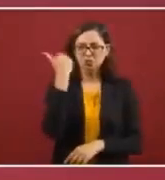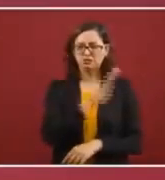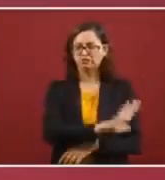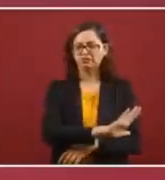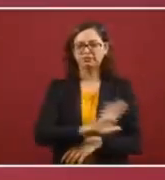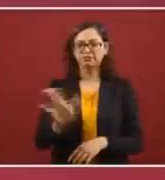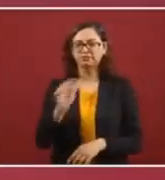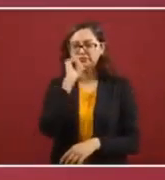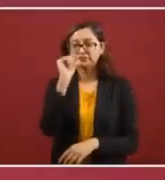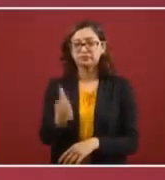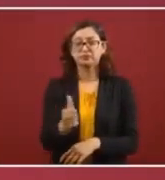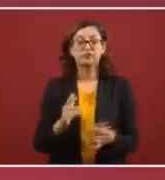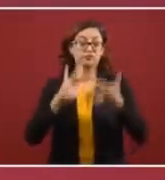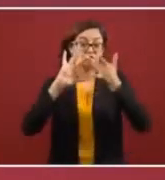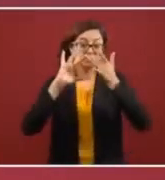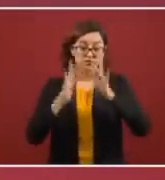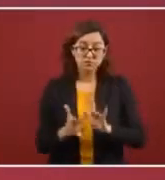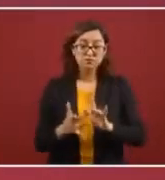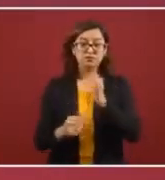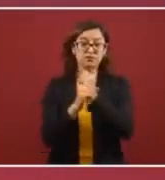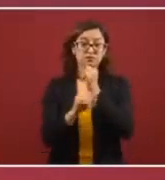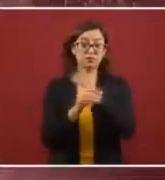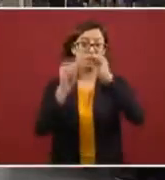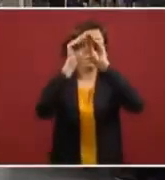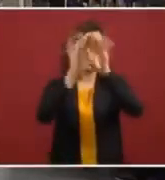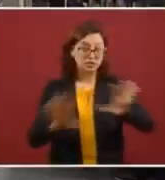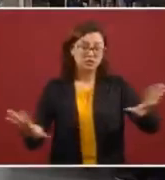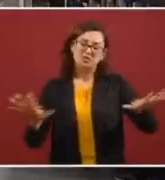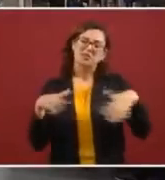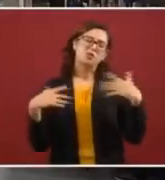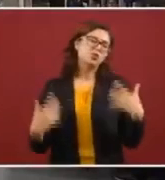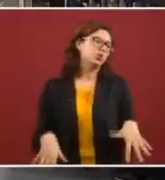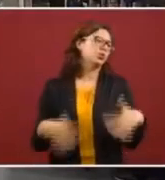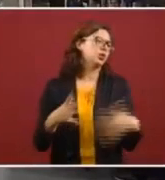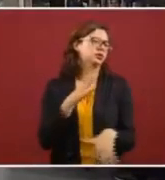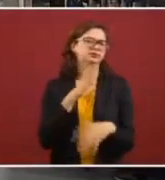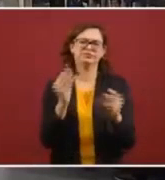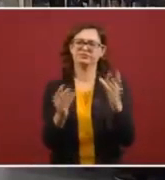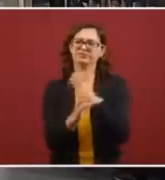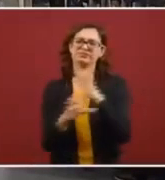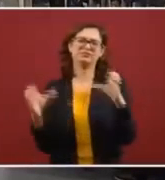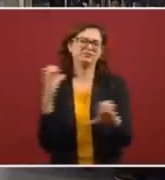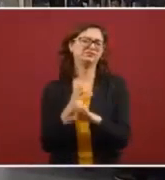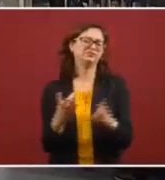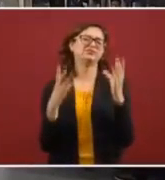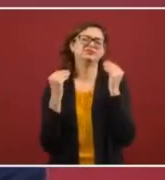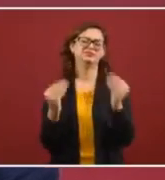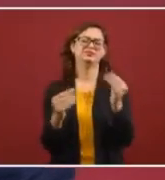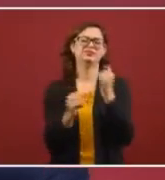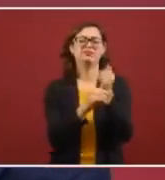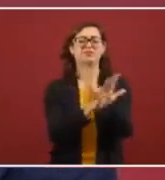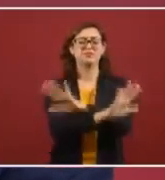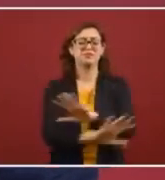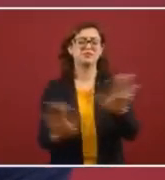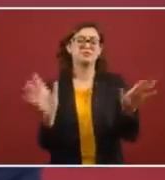is something I know of. And in the web, sometimes they say things.